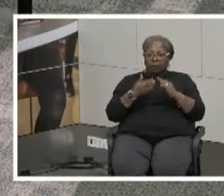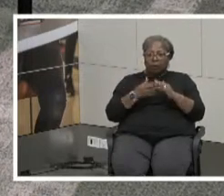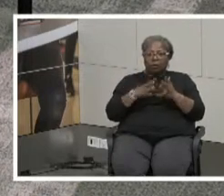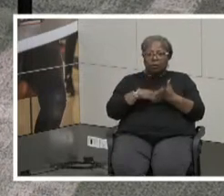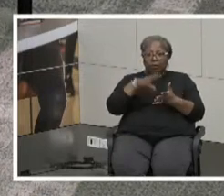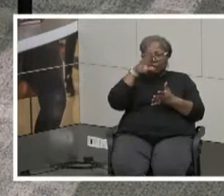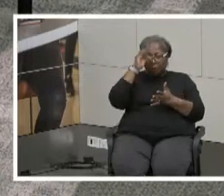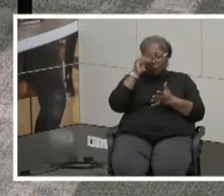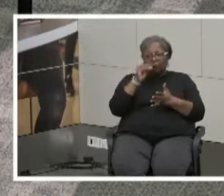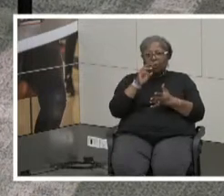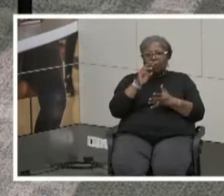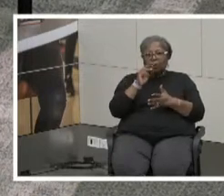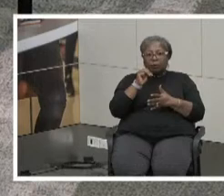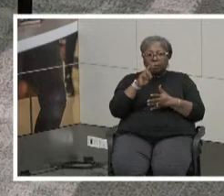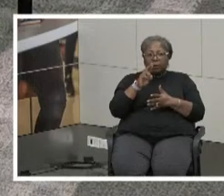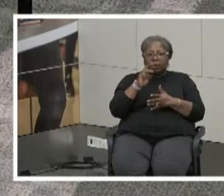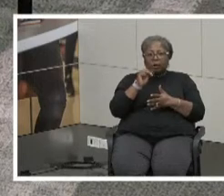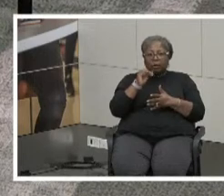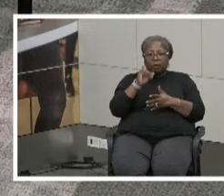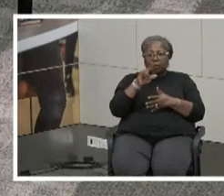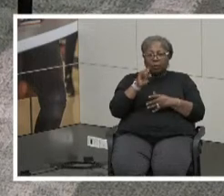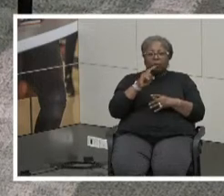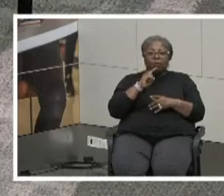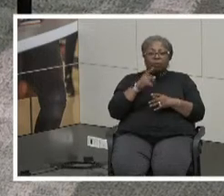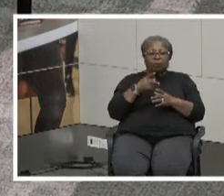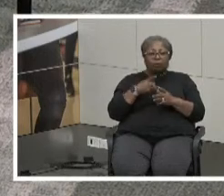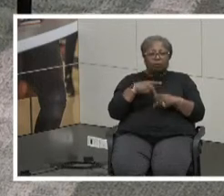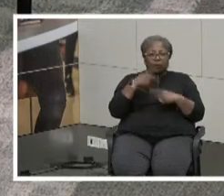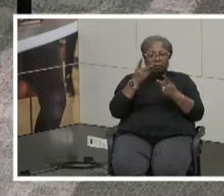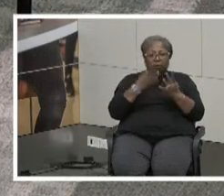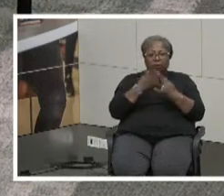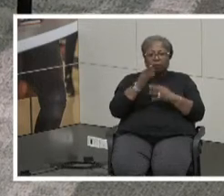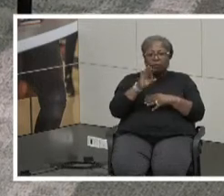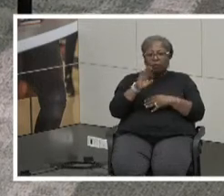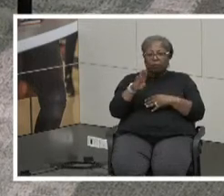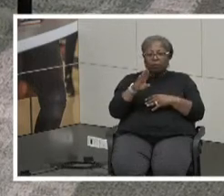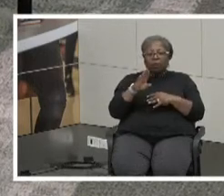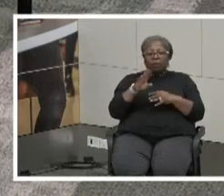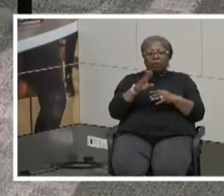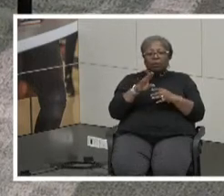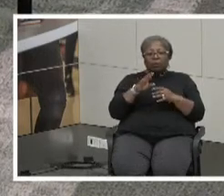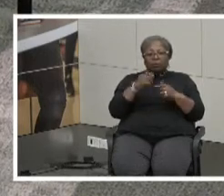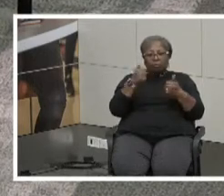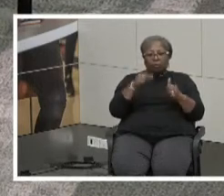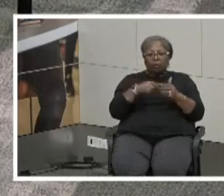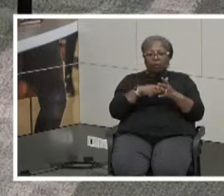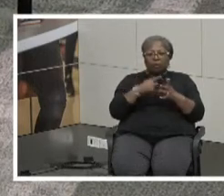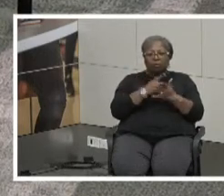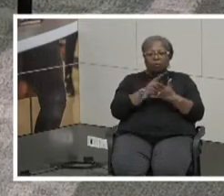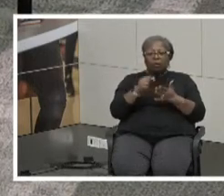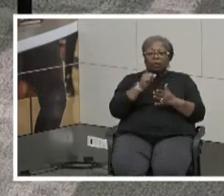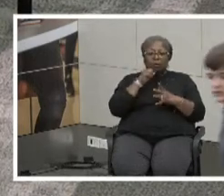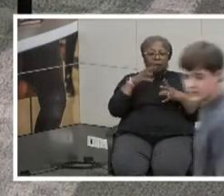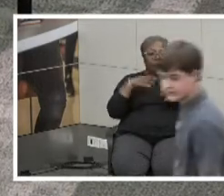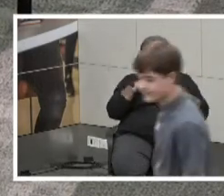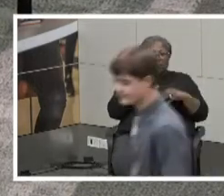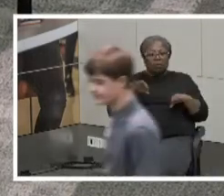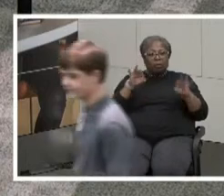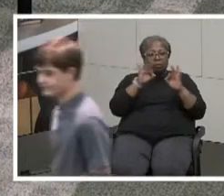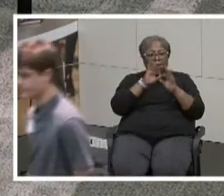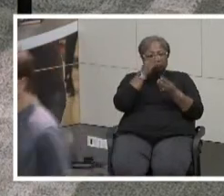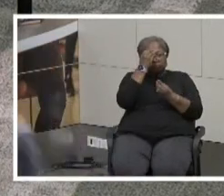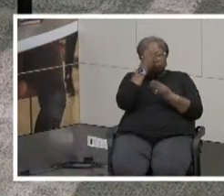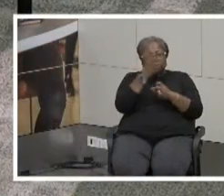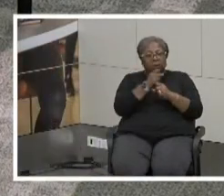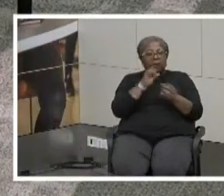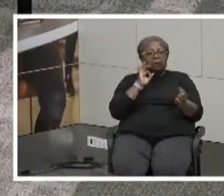learning of Mr miles proposals through a Facebook group this week is unacceptable it's critical that you inform and seek